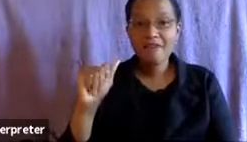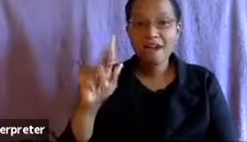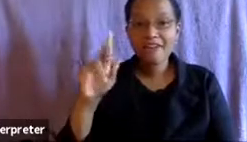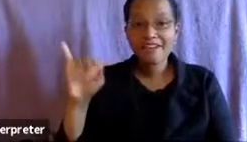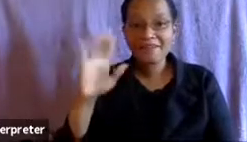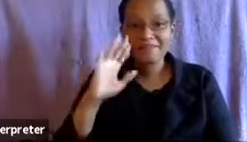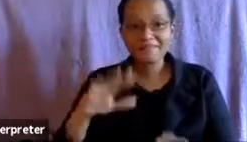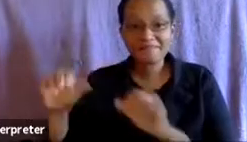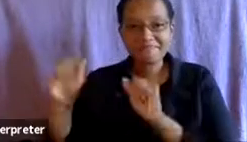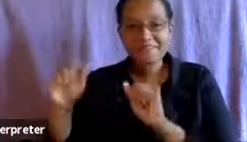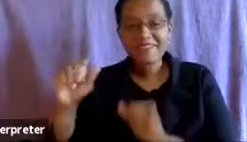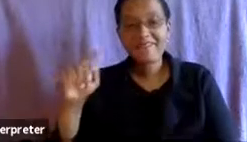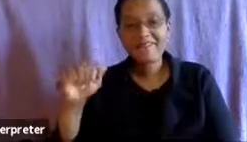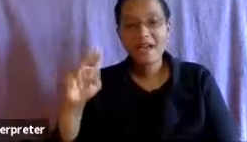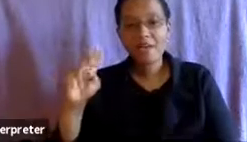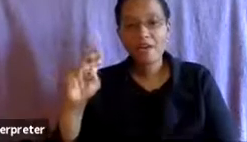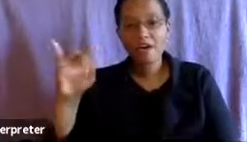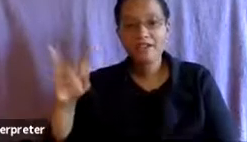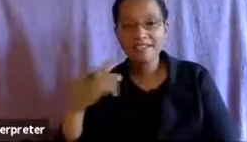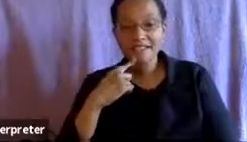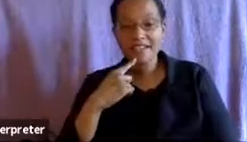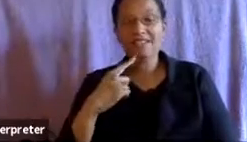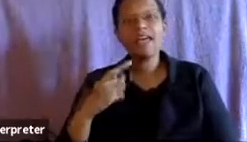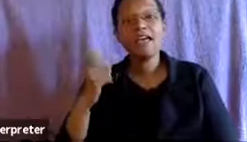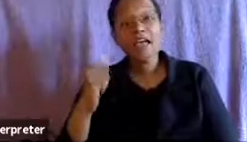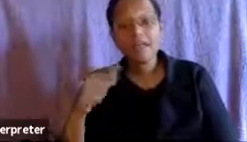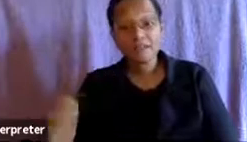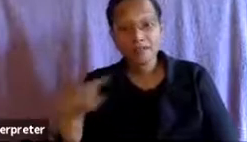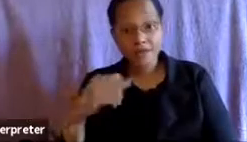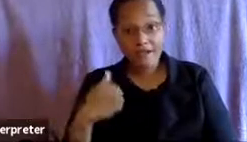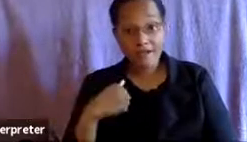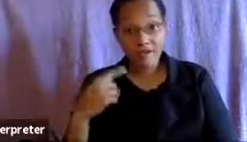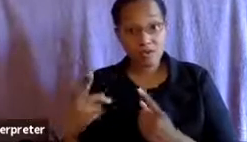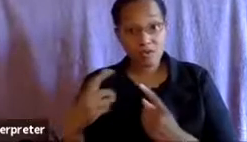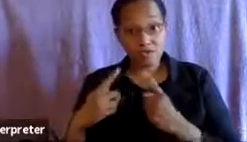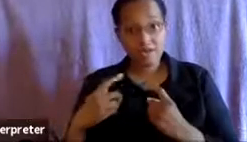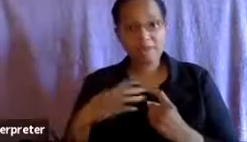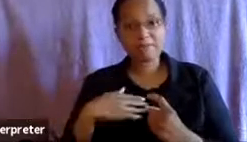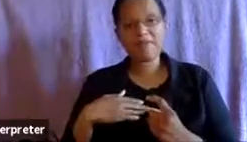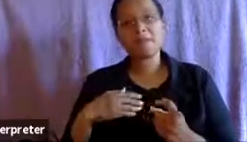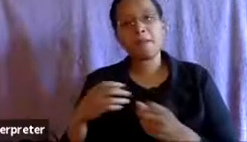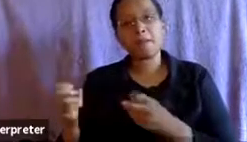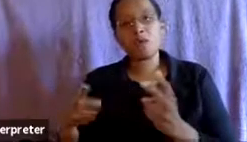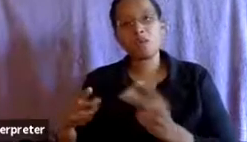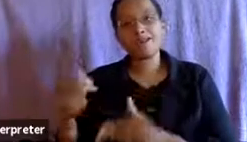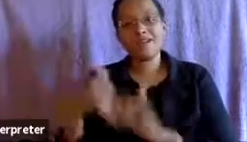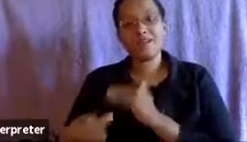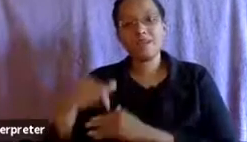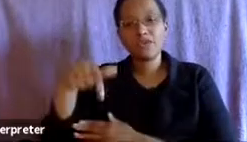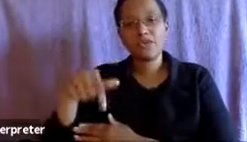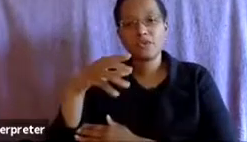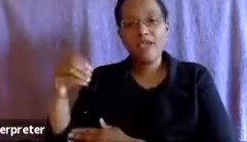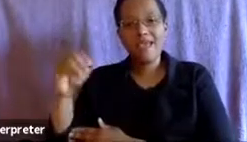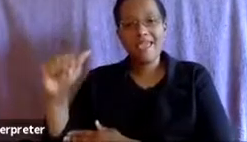those things. So we are now going to open it up to the people on the call. Yeah. This is not